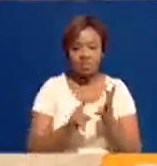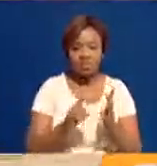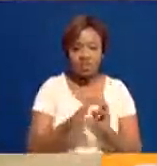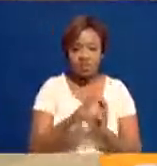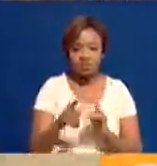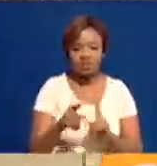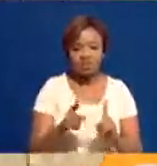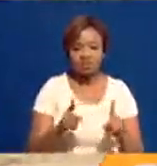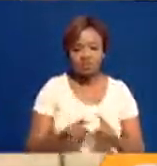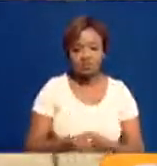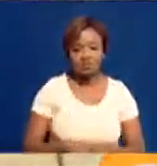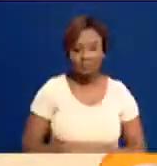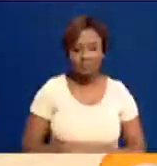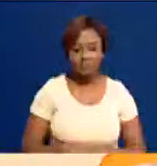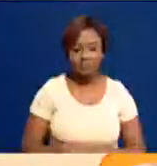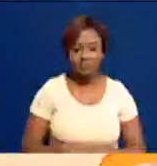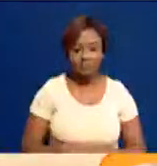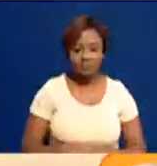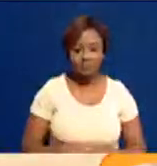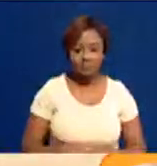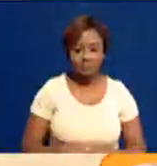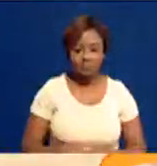the championships.